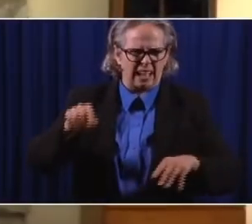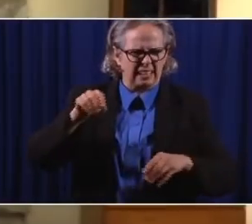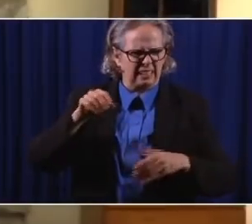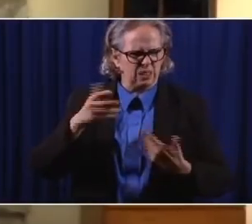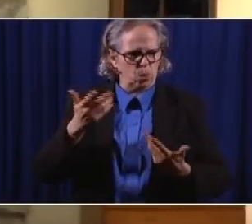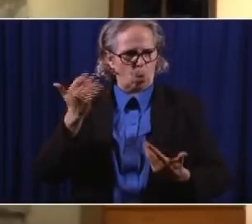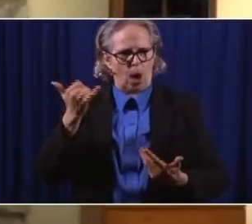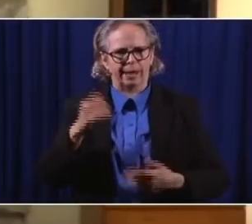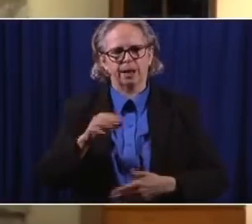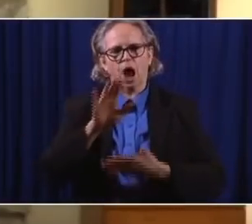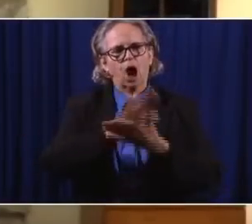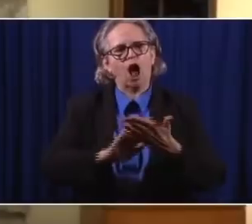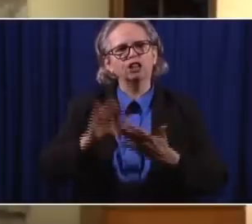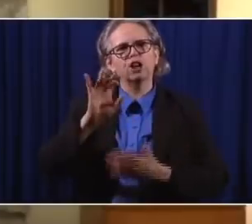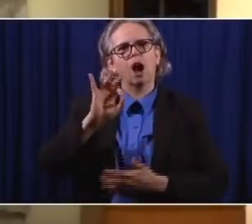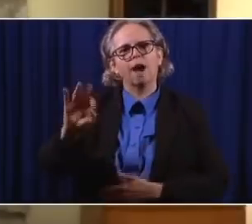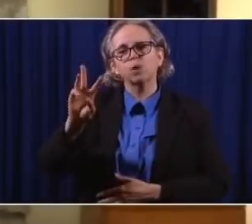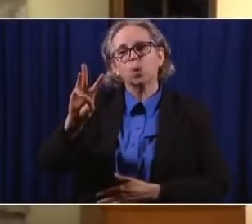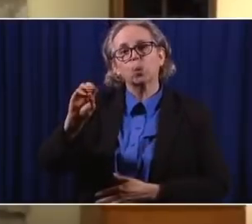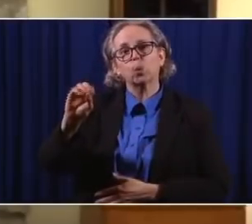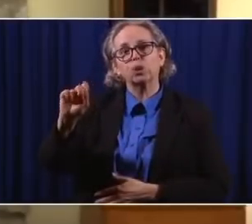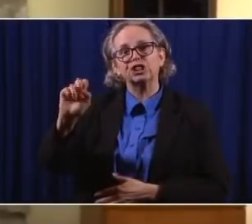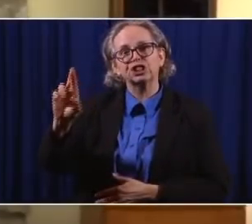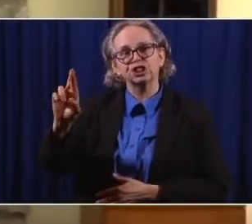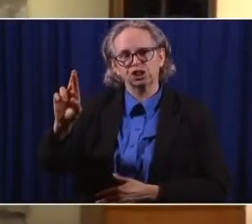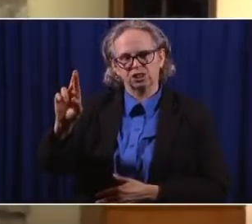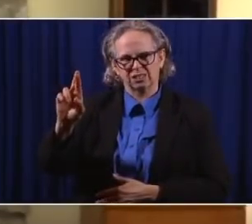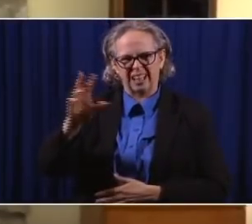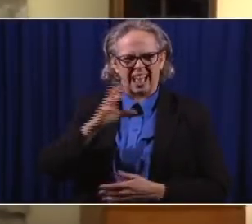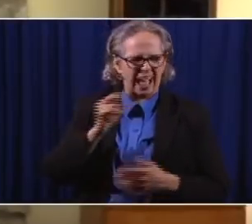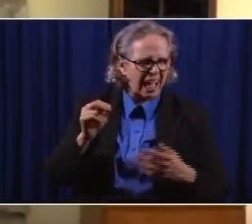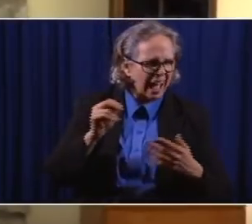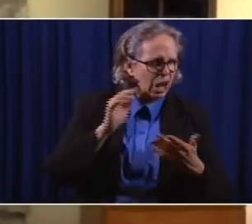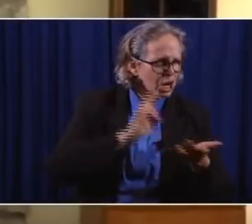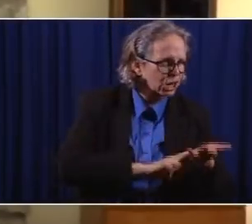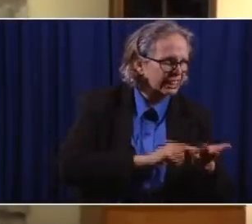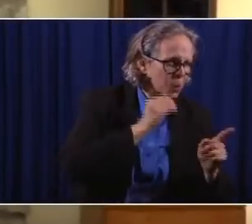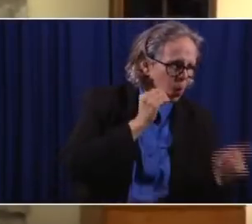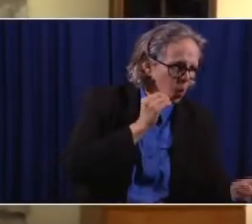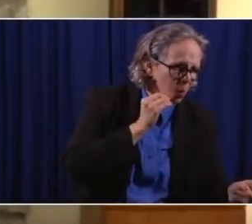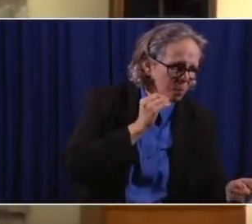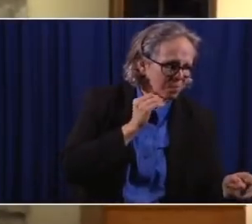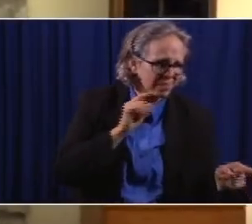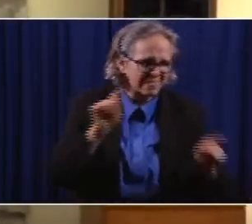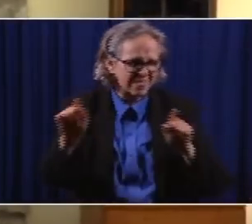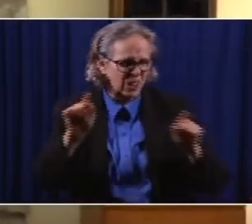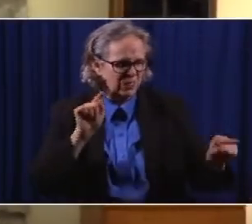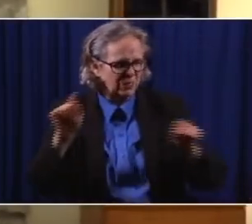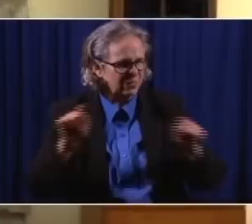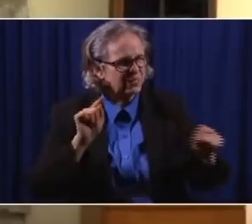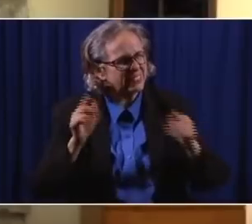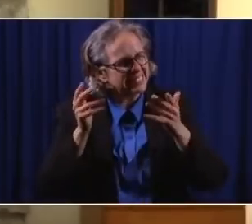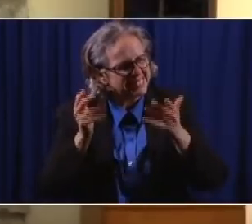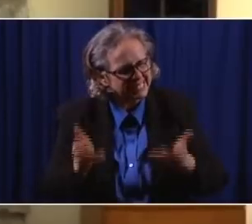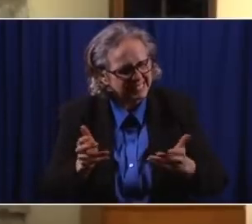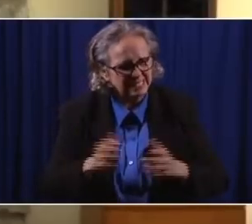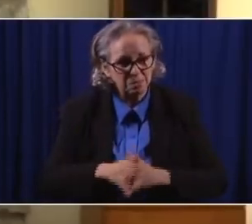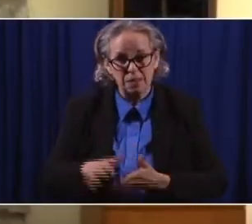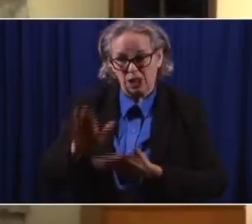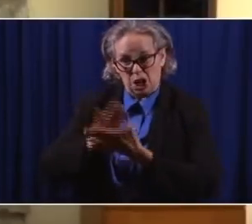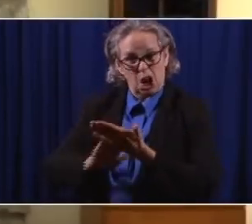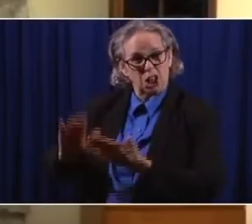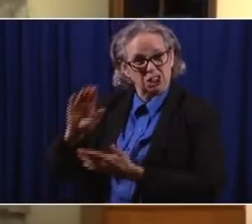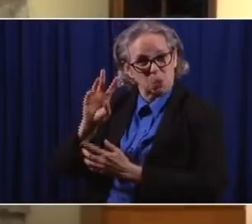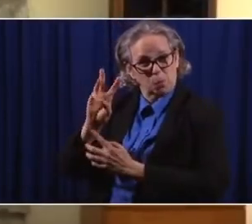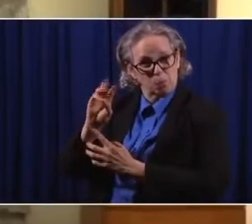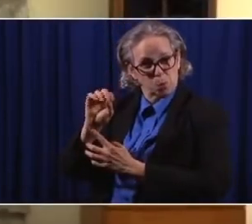been some long-term care facility outbreaks, and the College of Worcester has recently announced that they are going